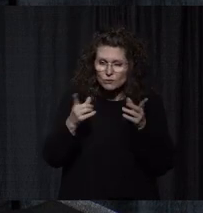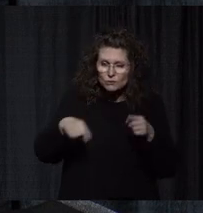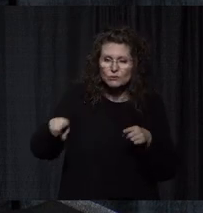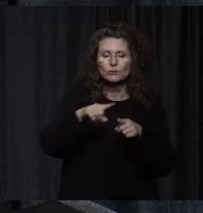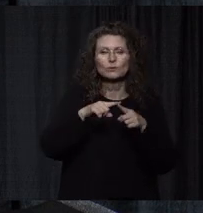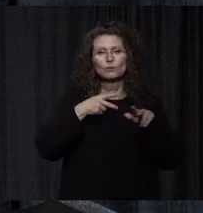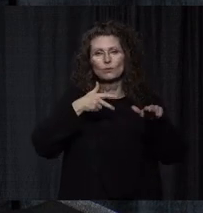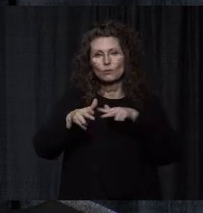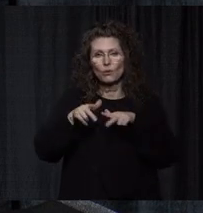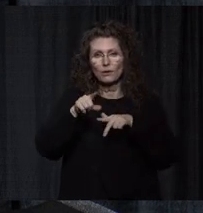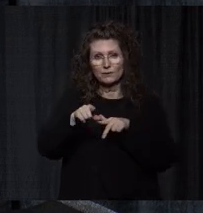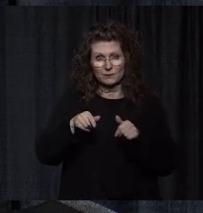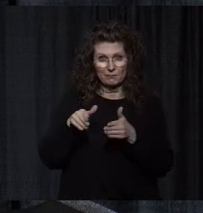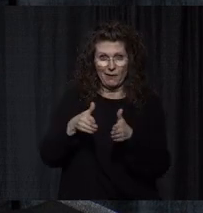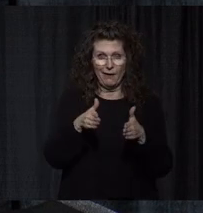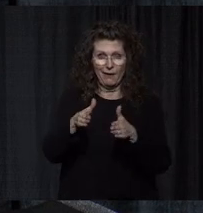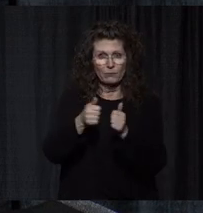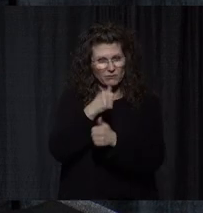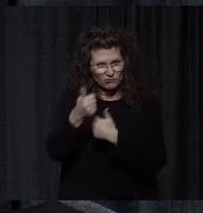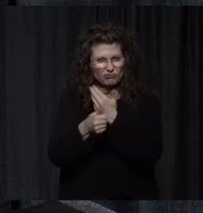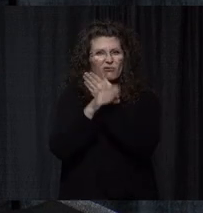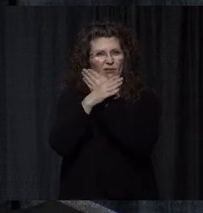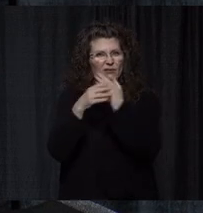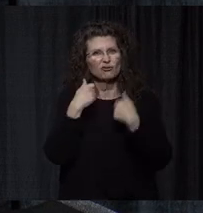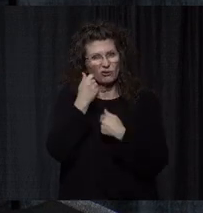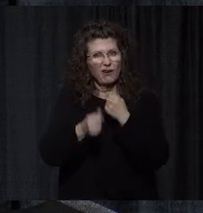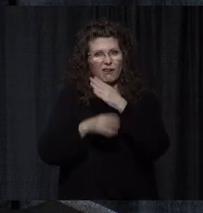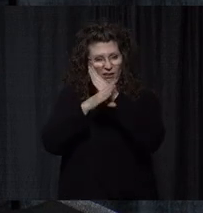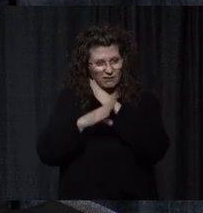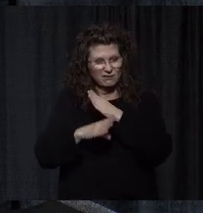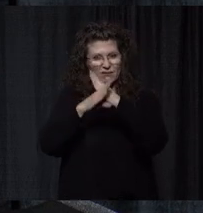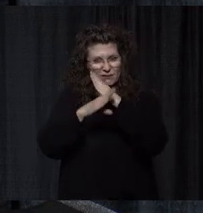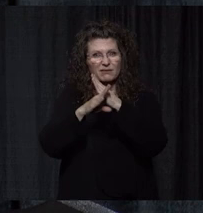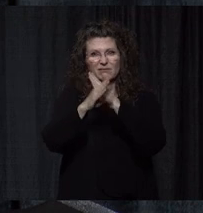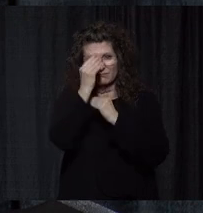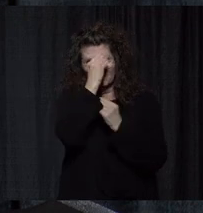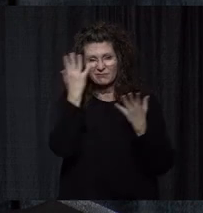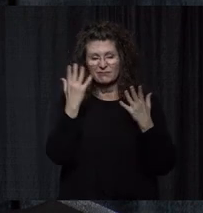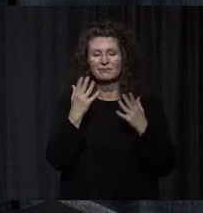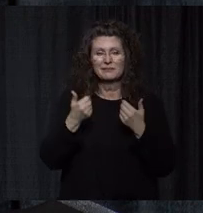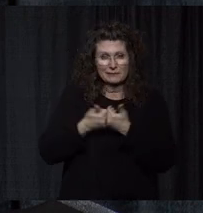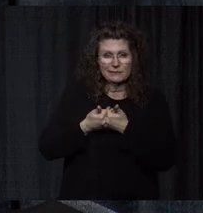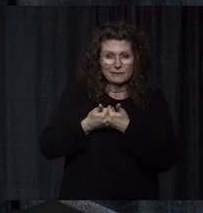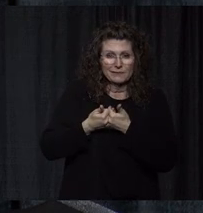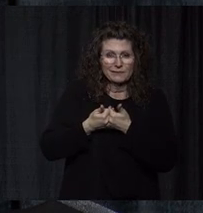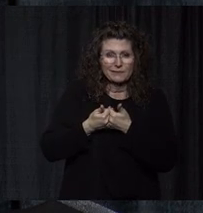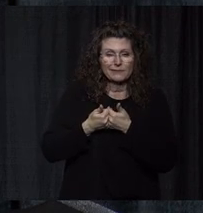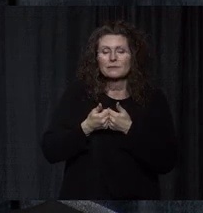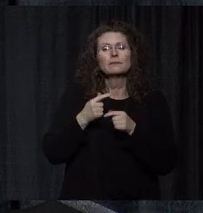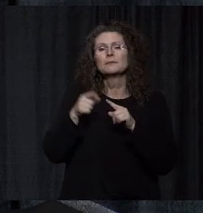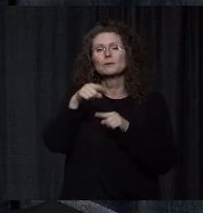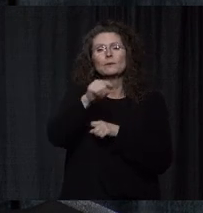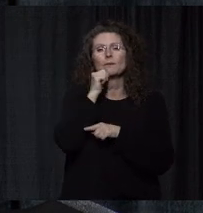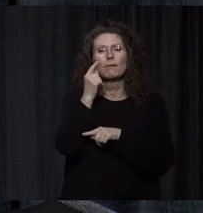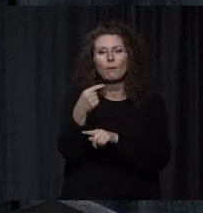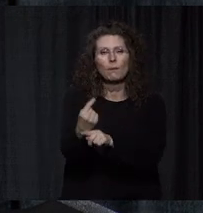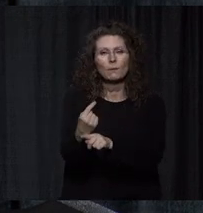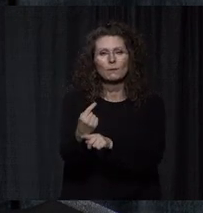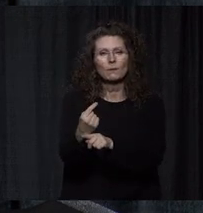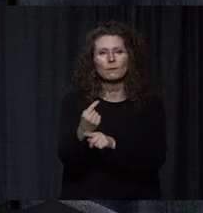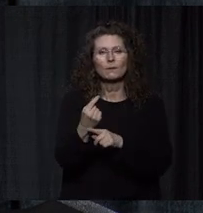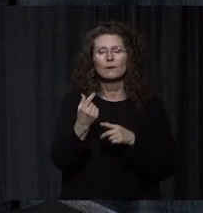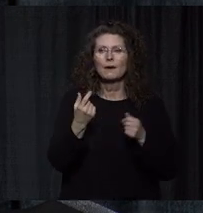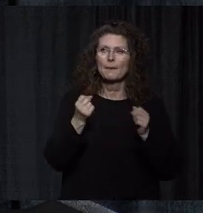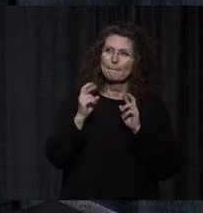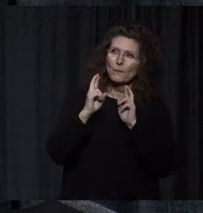this challenging path. It is challenging, knowing they're not alone, and in the hope that it can help